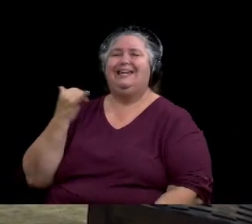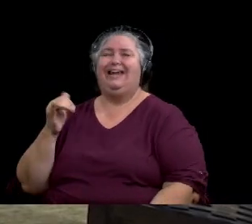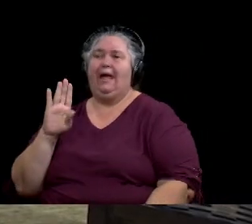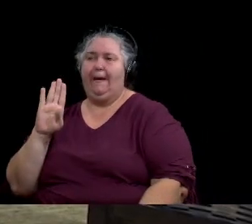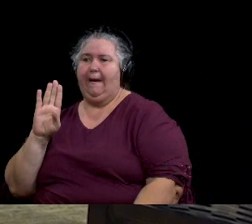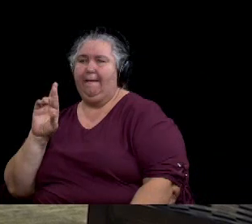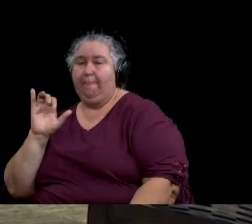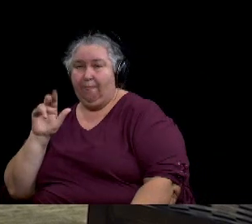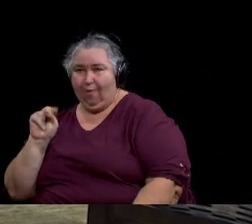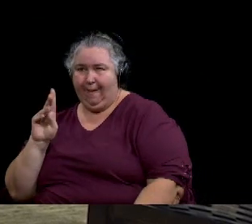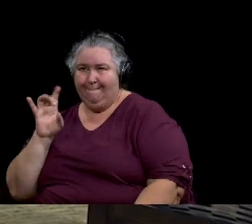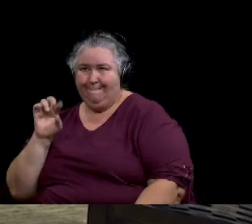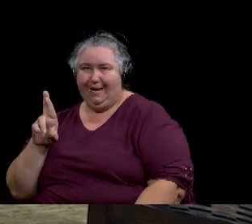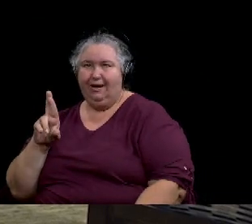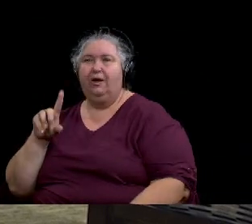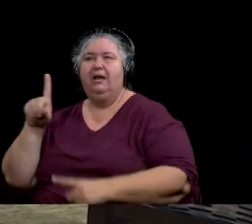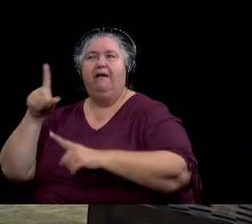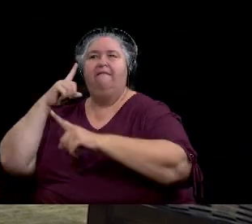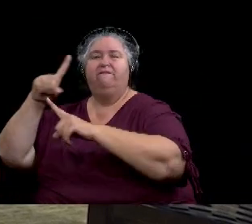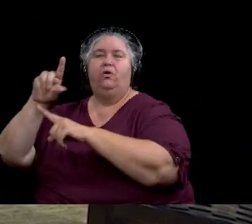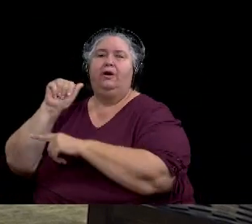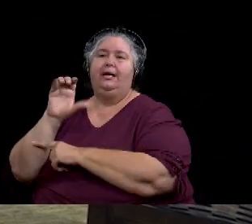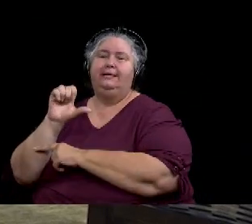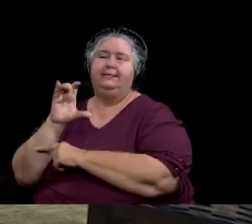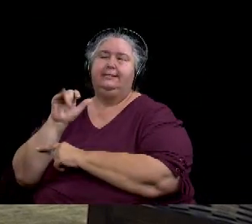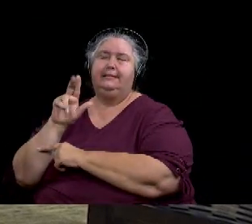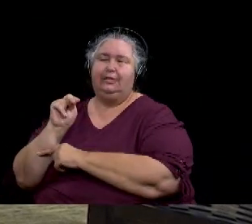Medical Officer for Ascension Providence. Dr. Becker.